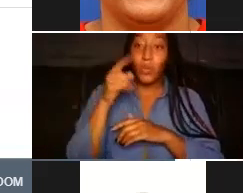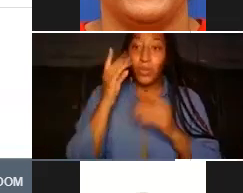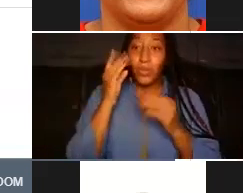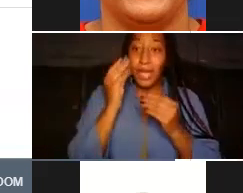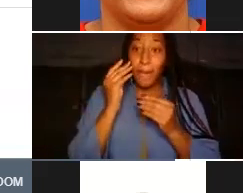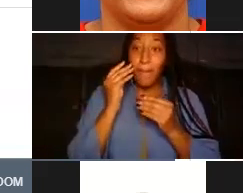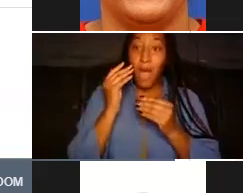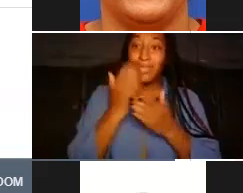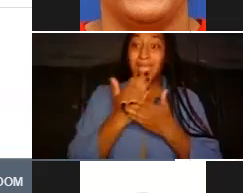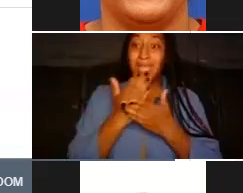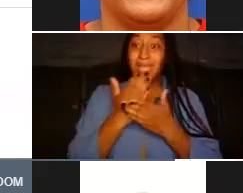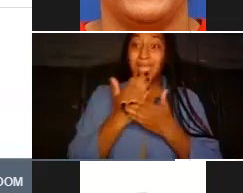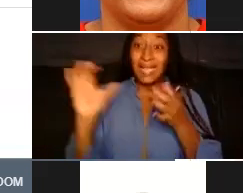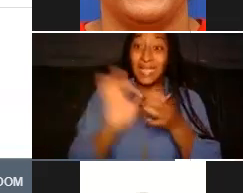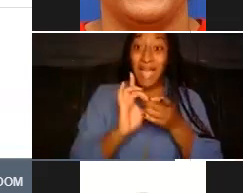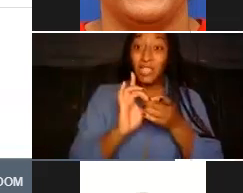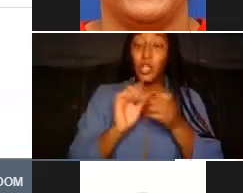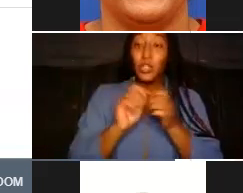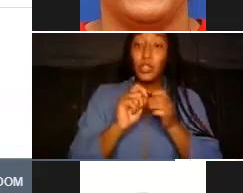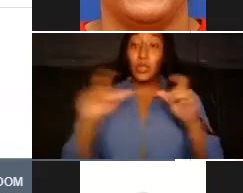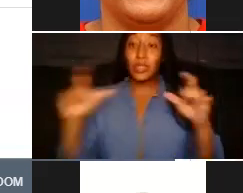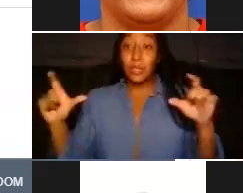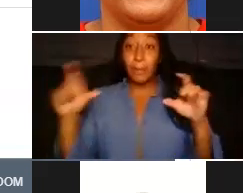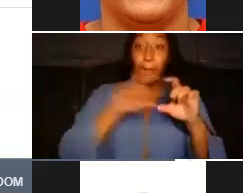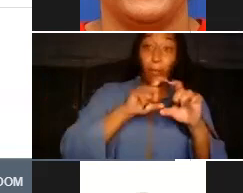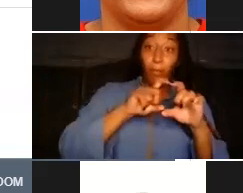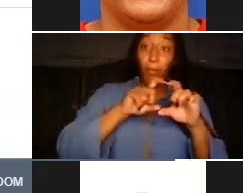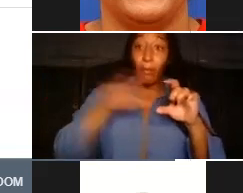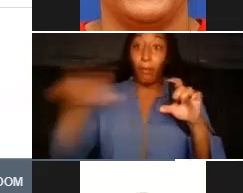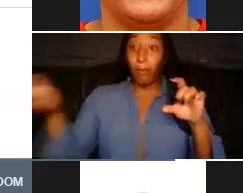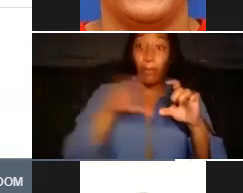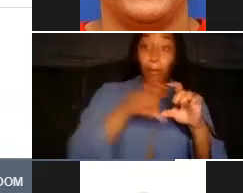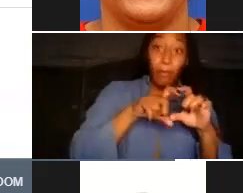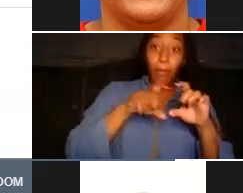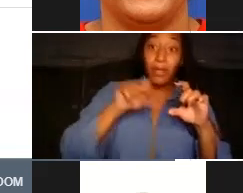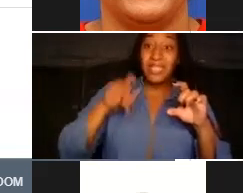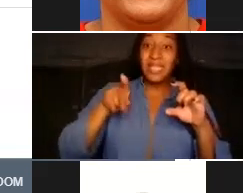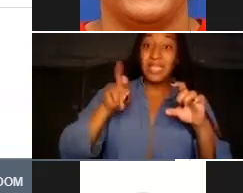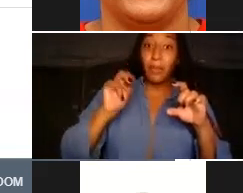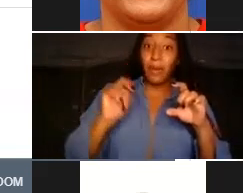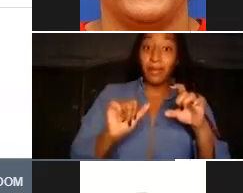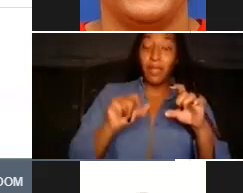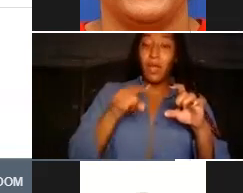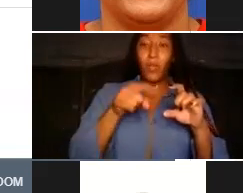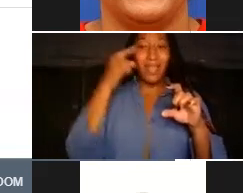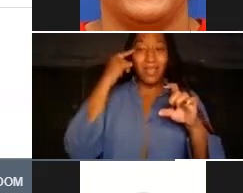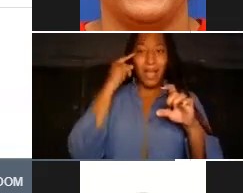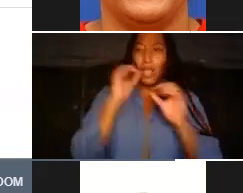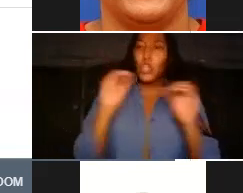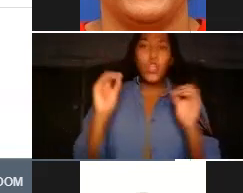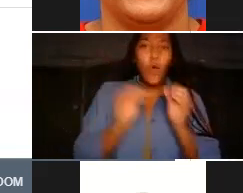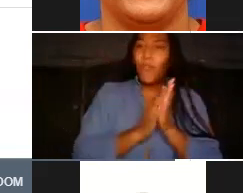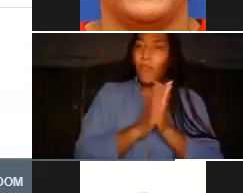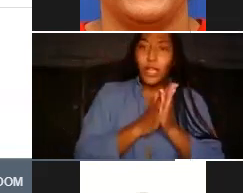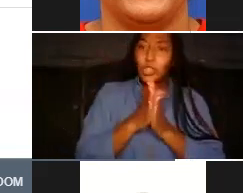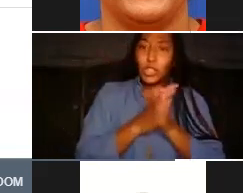we treat it like there's no friction. When we introduce friction into the system, it causes damping. That's